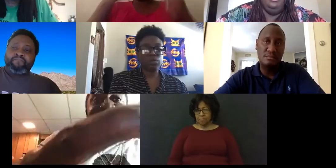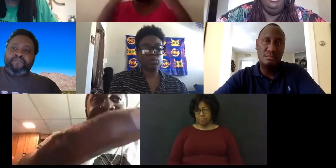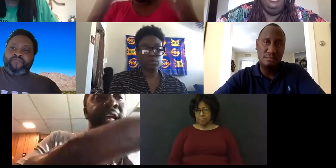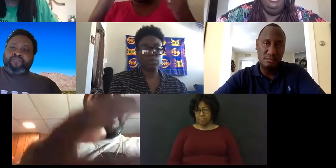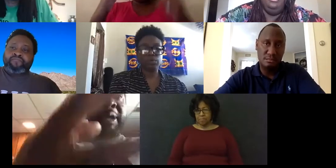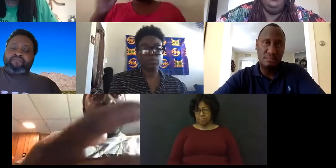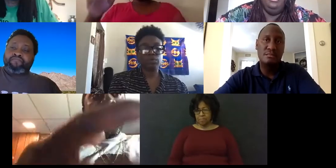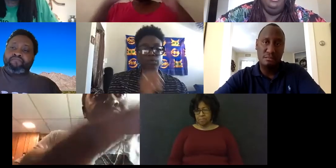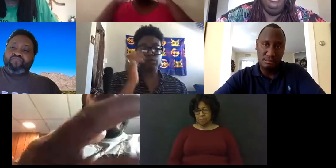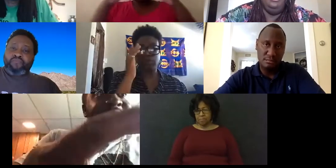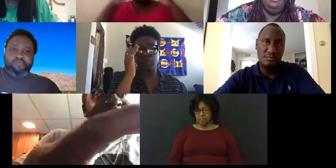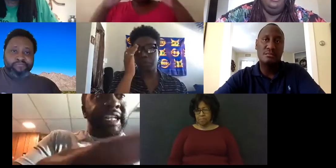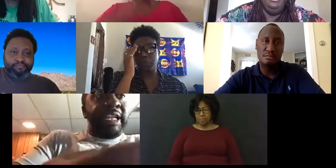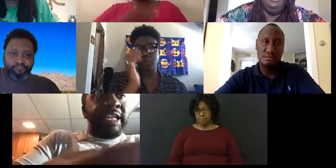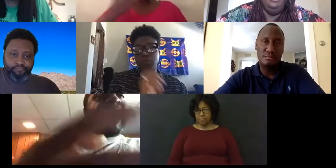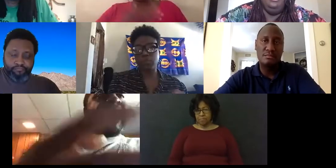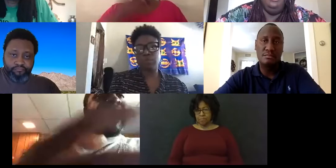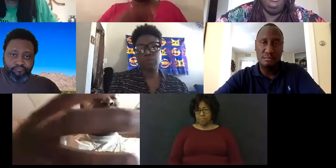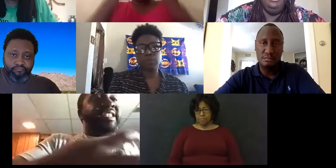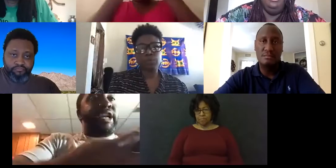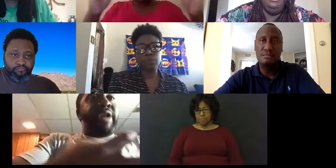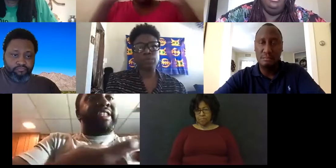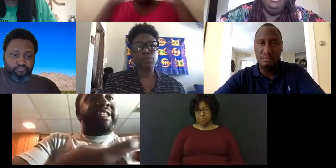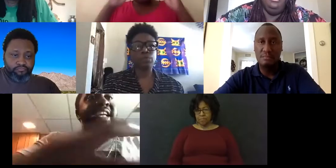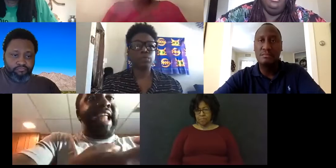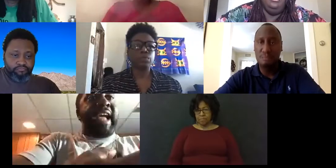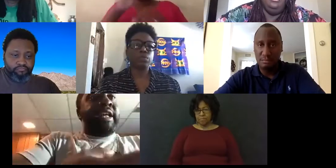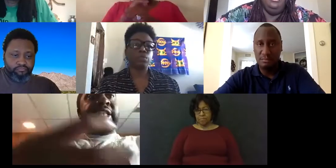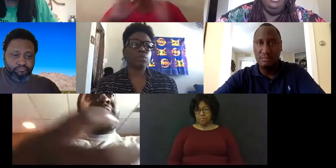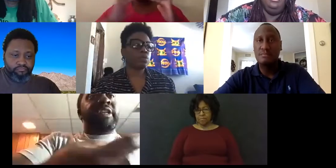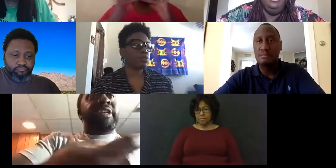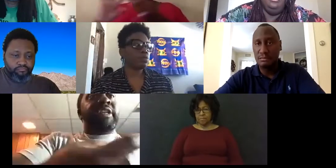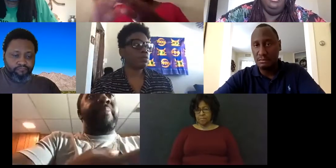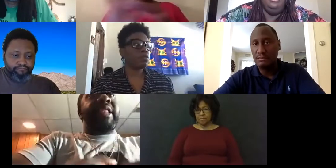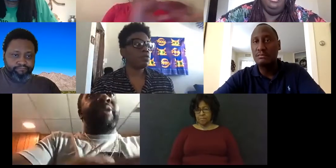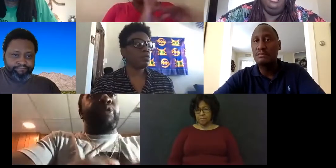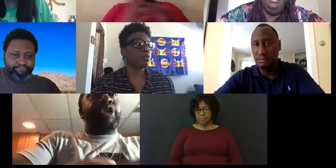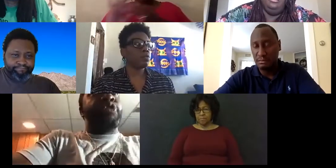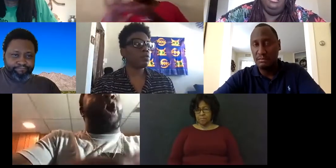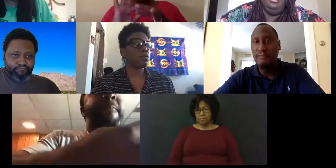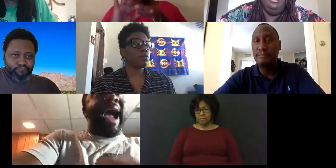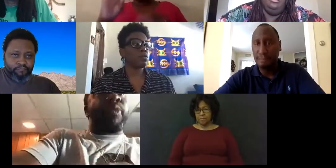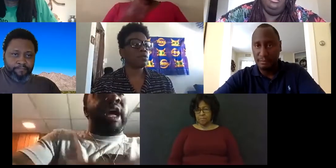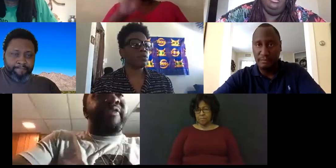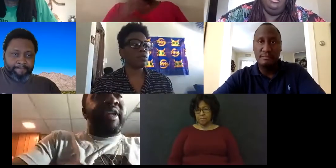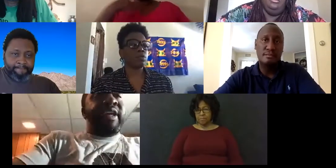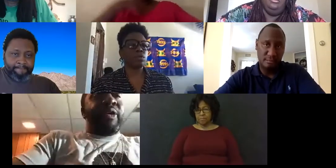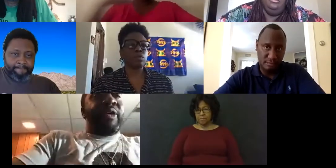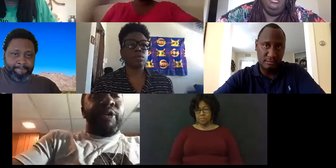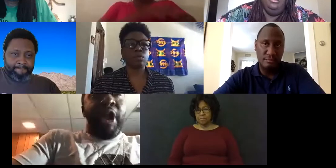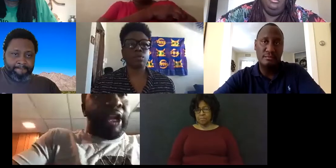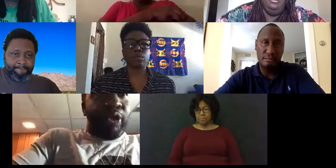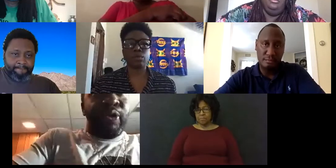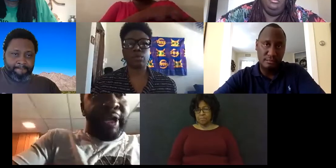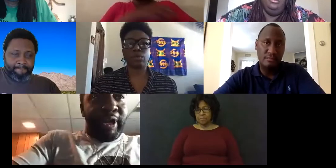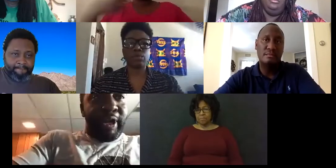Listen, be willing to listen and use this internet to connect. Like, and be like, we're going to use our powers of, we're